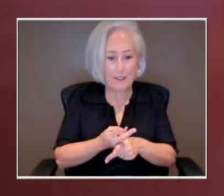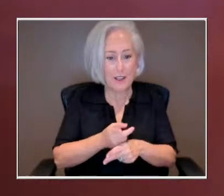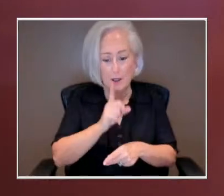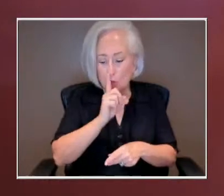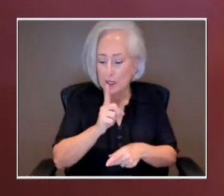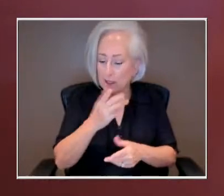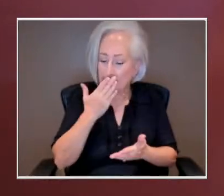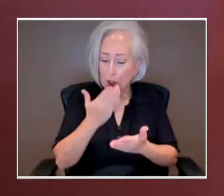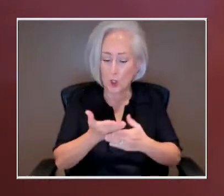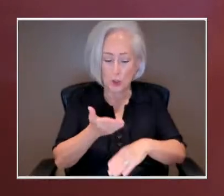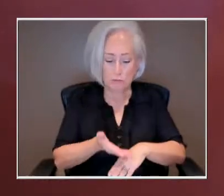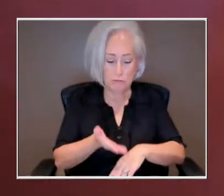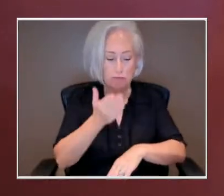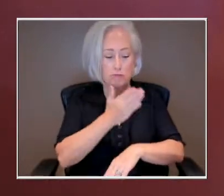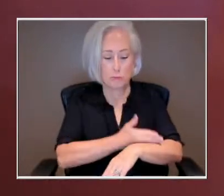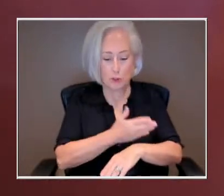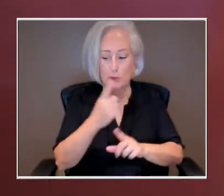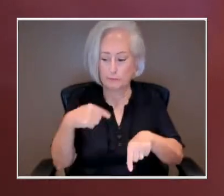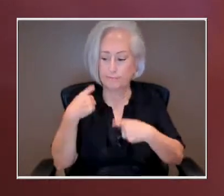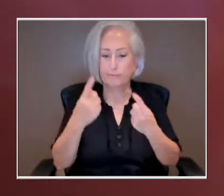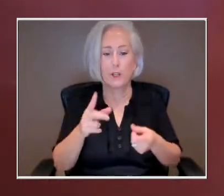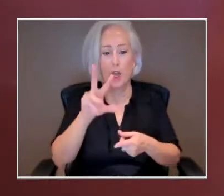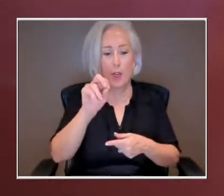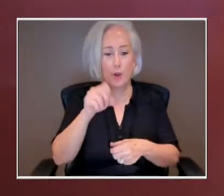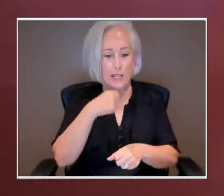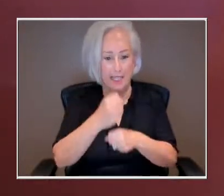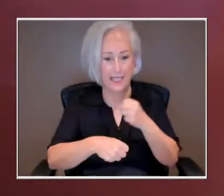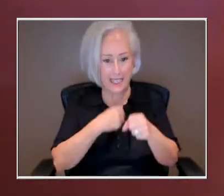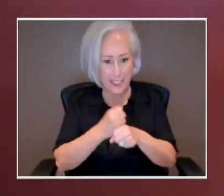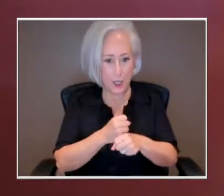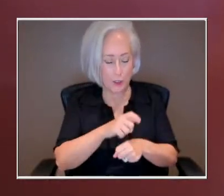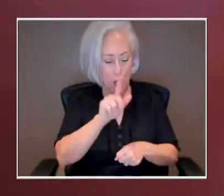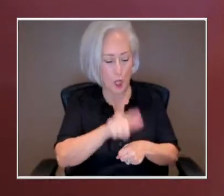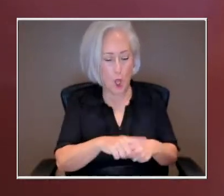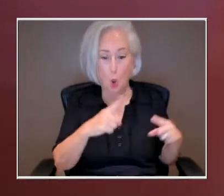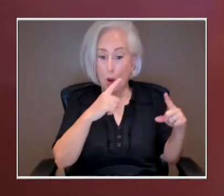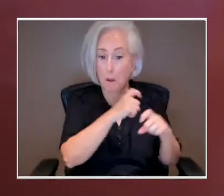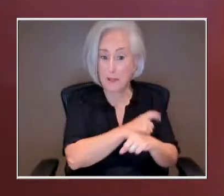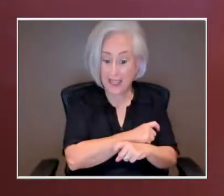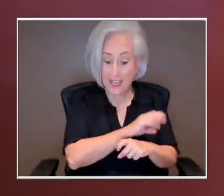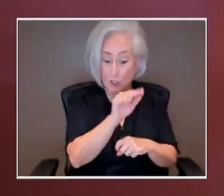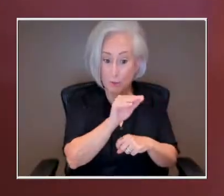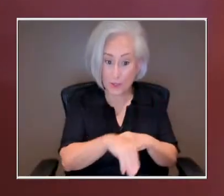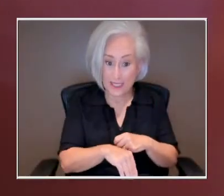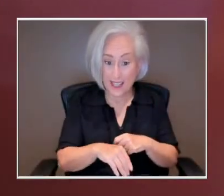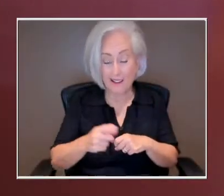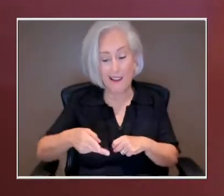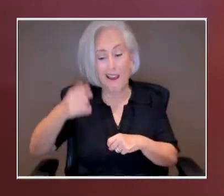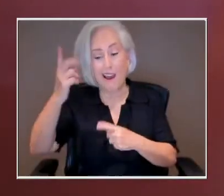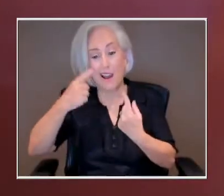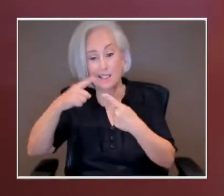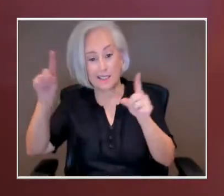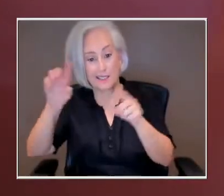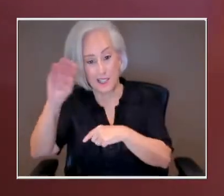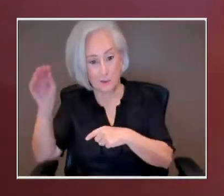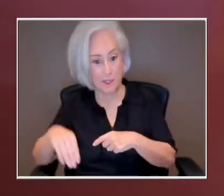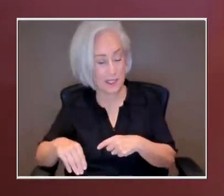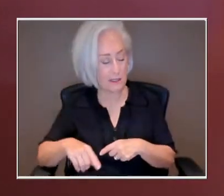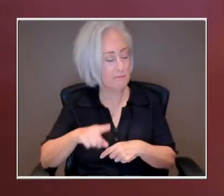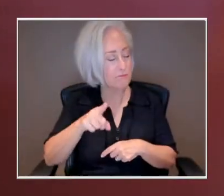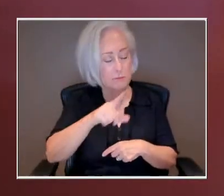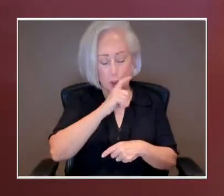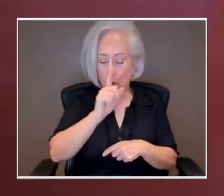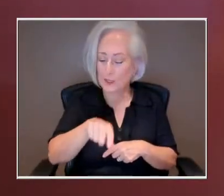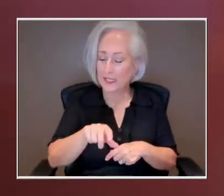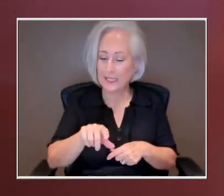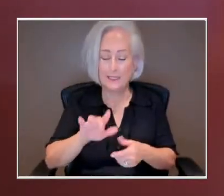with a very high success rate and a very low complication rate. So, if you have one of these, you don't need to be taking medications all your life. You know, especially for younger